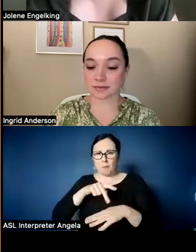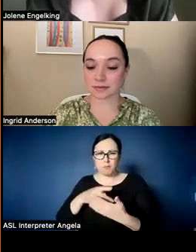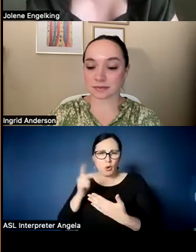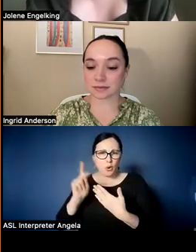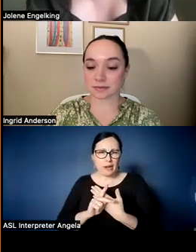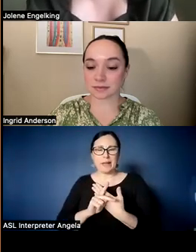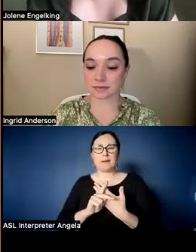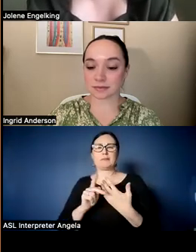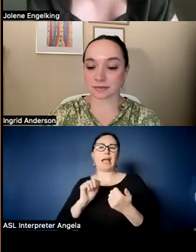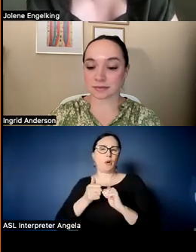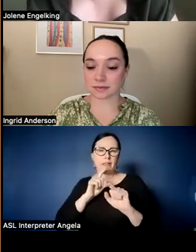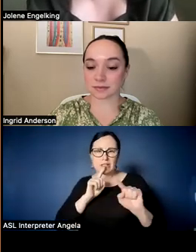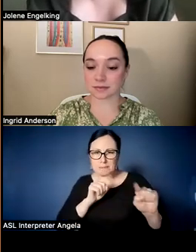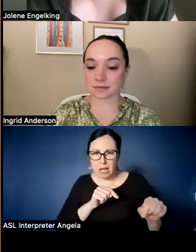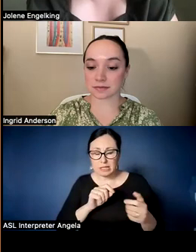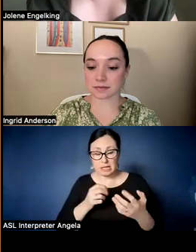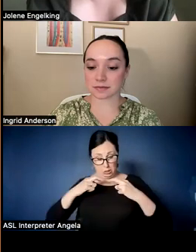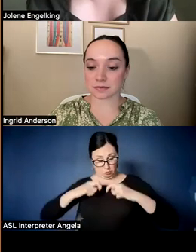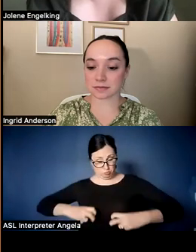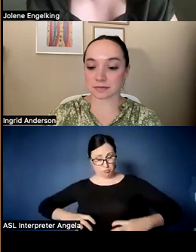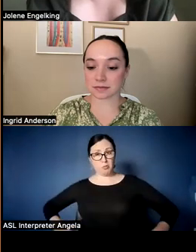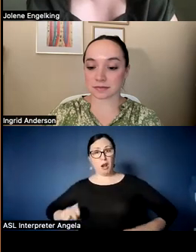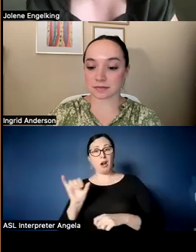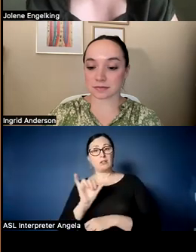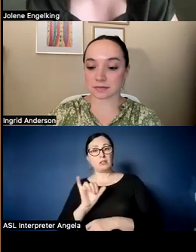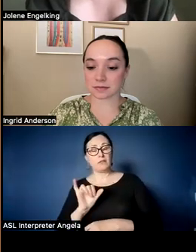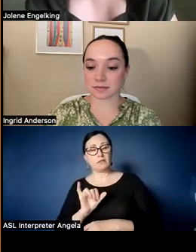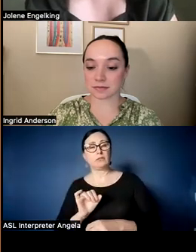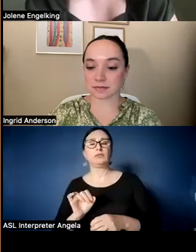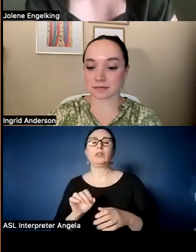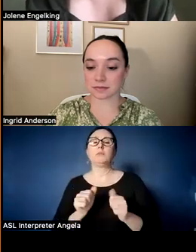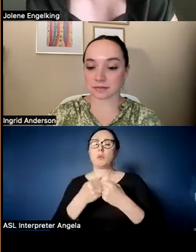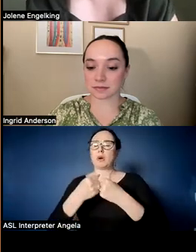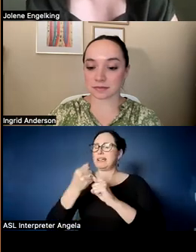But we've been working more and more on trying to expand it to how